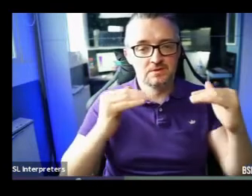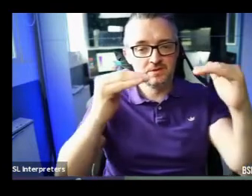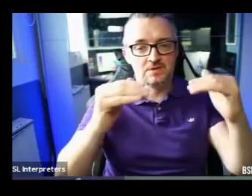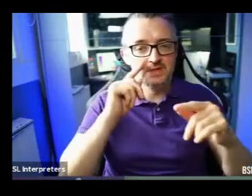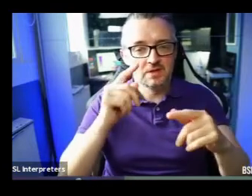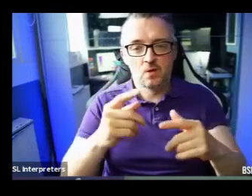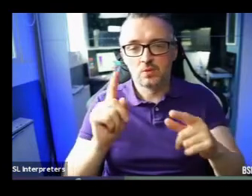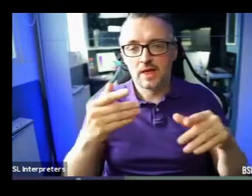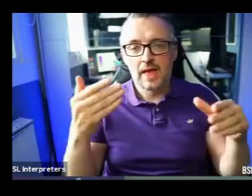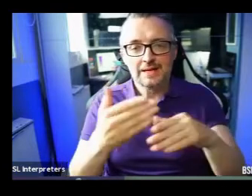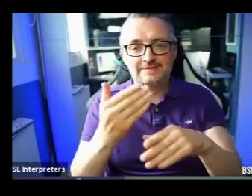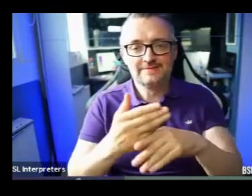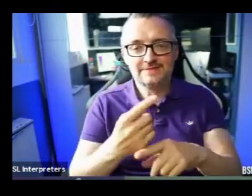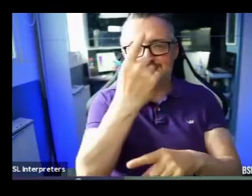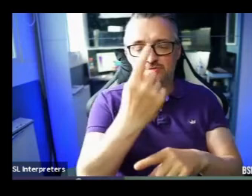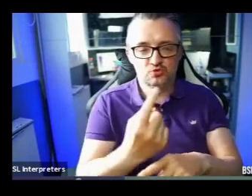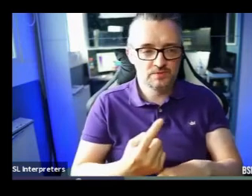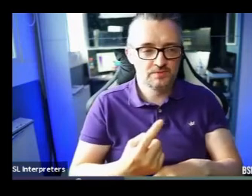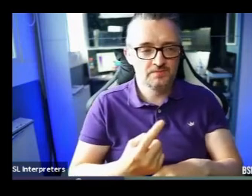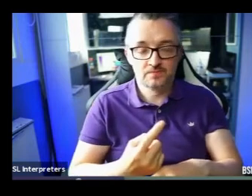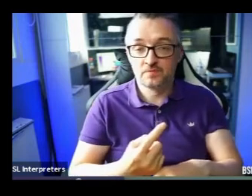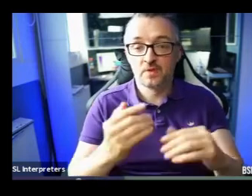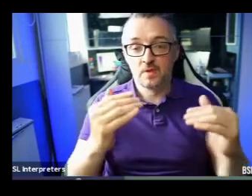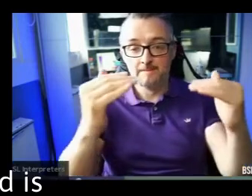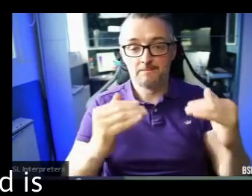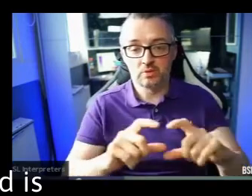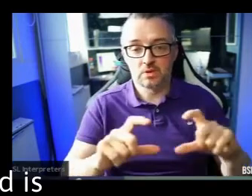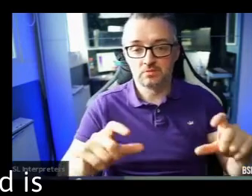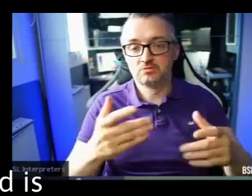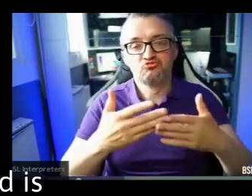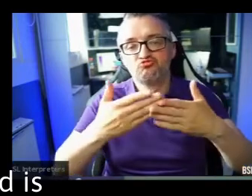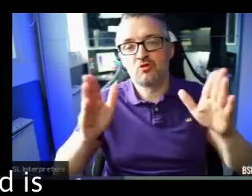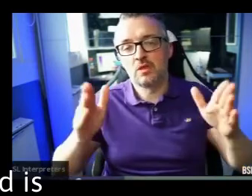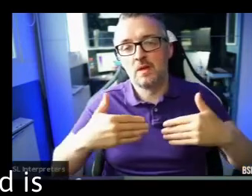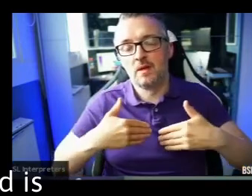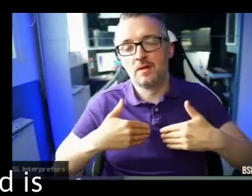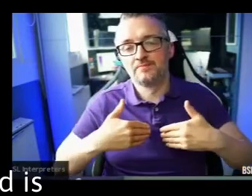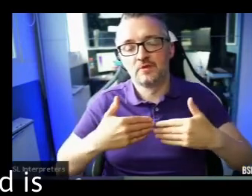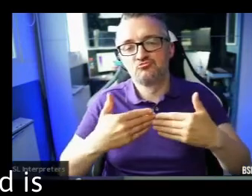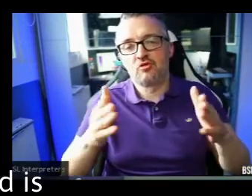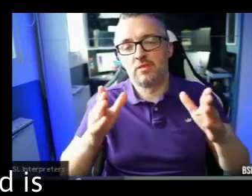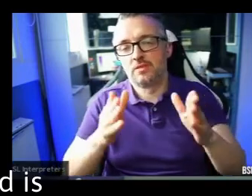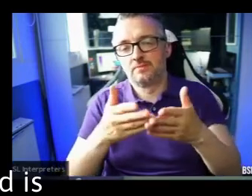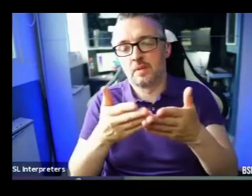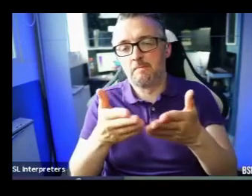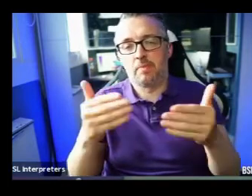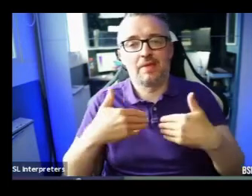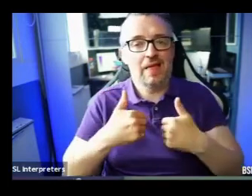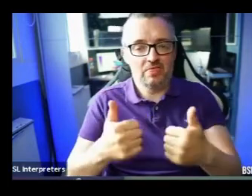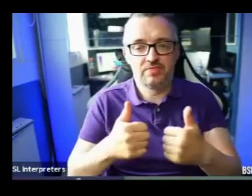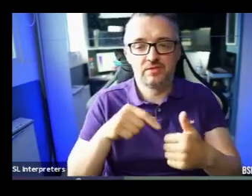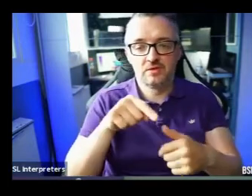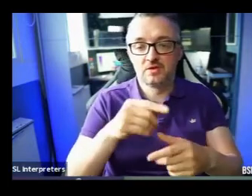some of the activities that will be taking place within that. So at the bottom of that pyramid is our general approach to public health, which is